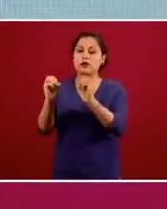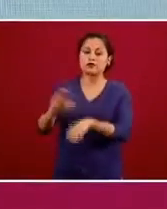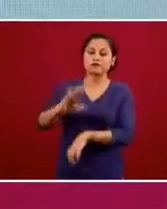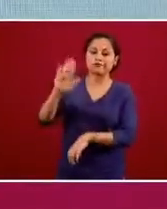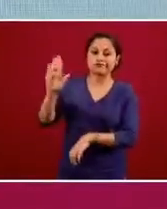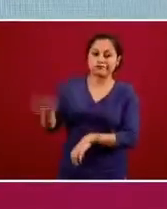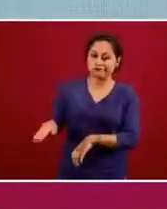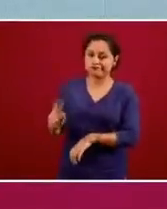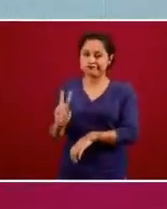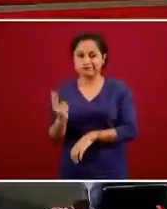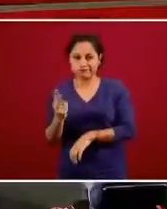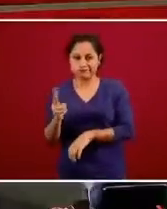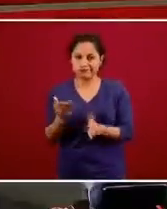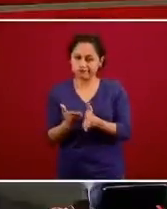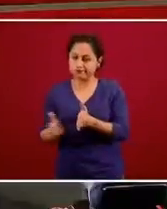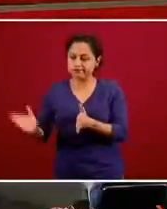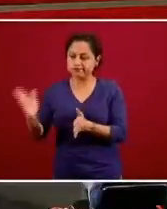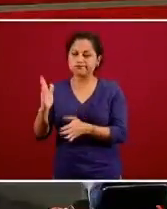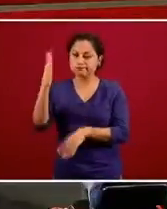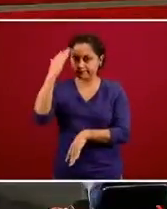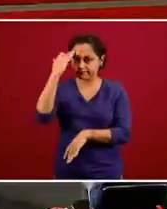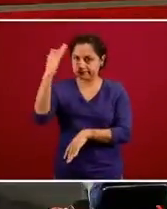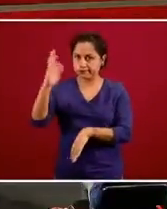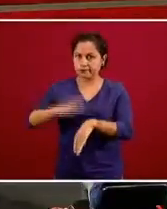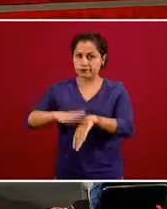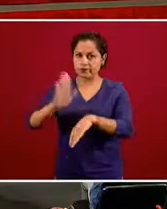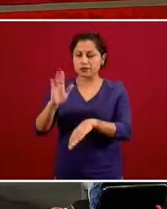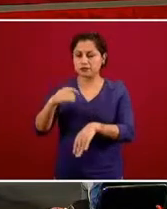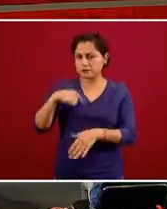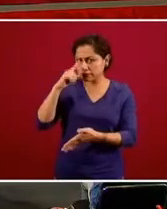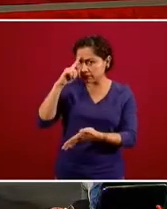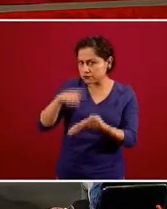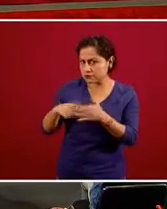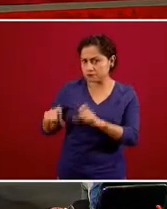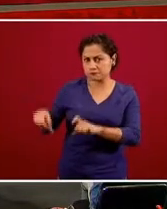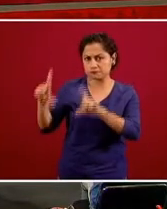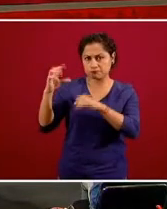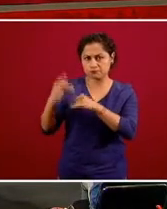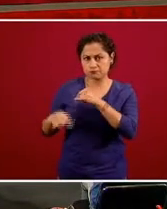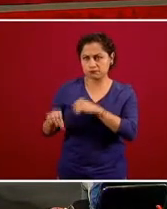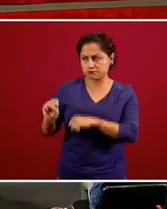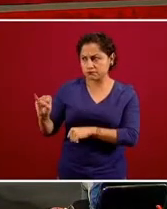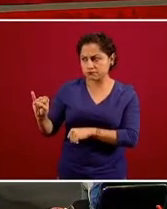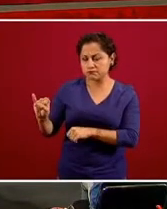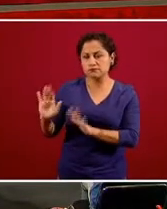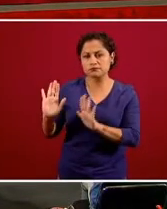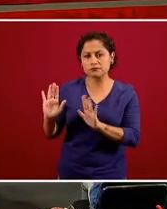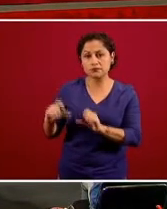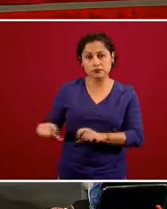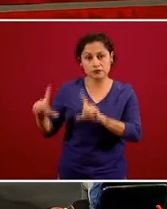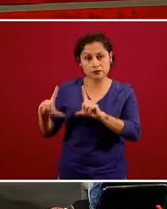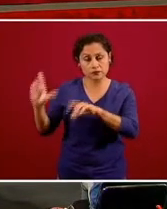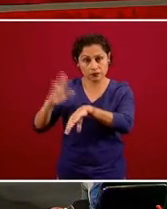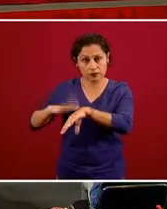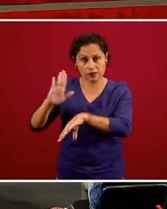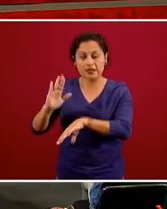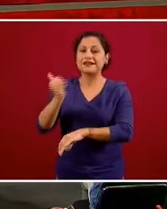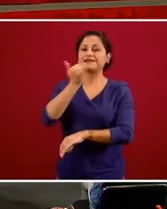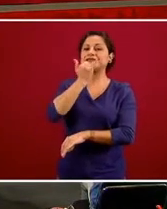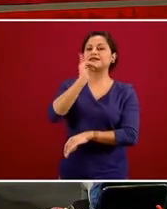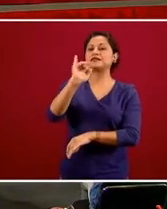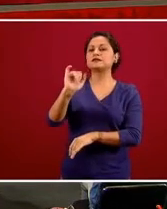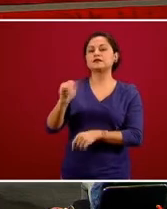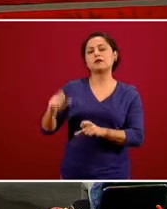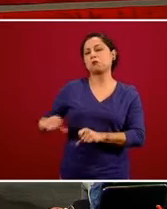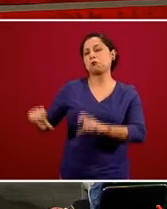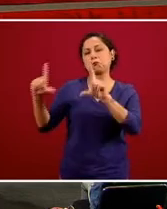distributed across 14 days in case of a mild version of the disease, and longer in the case of